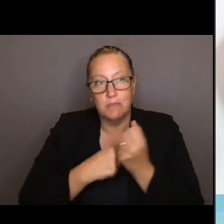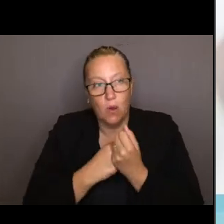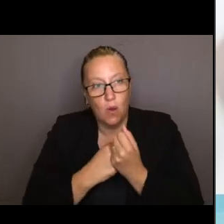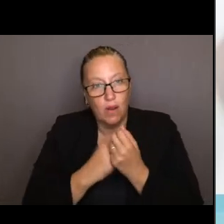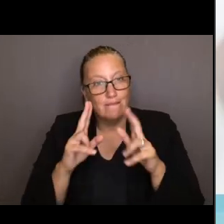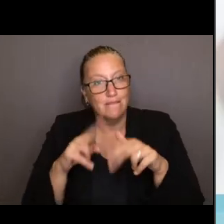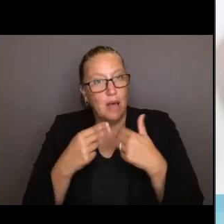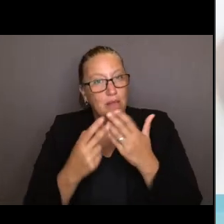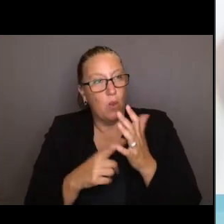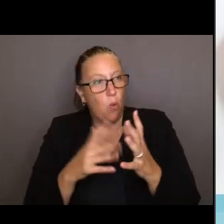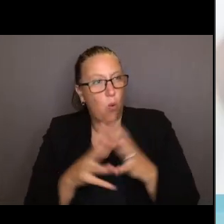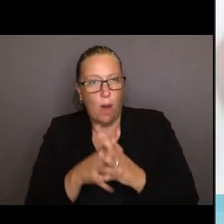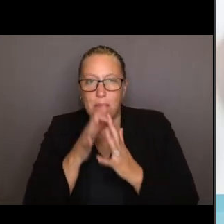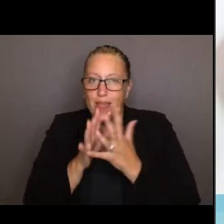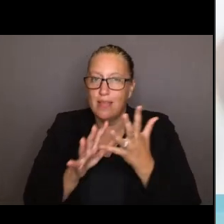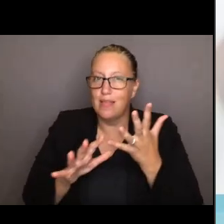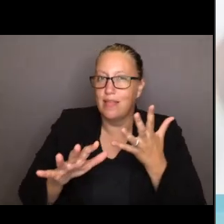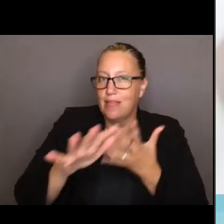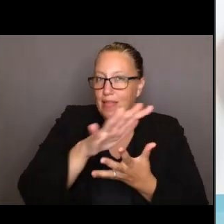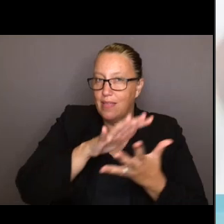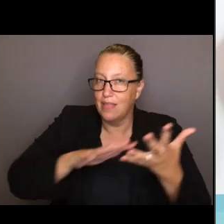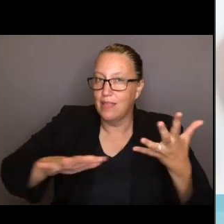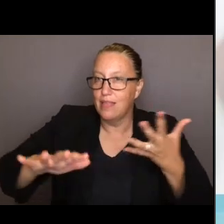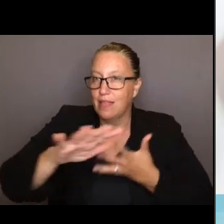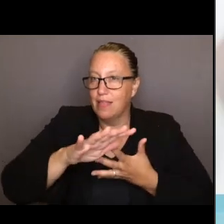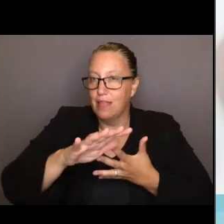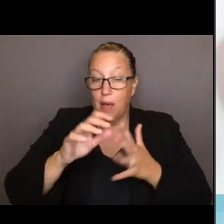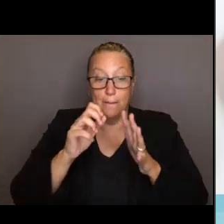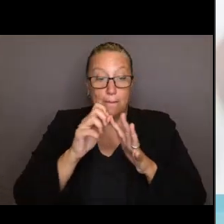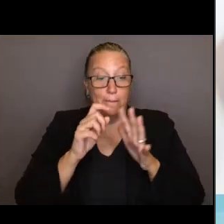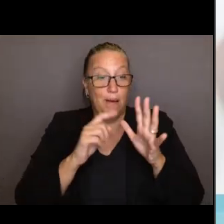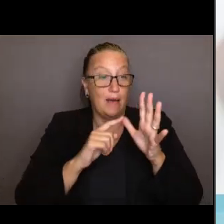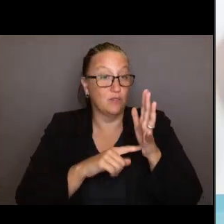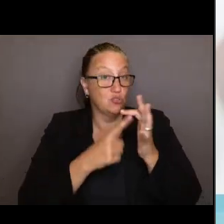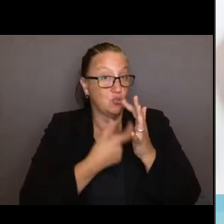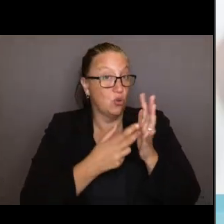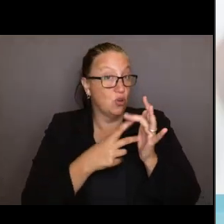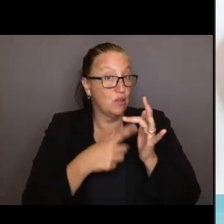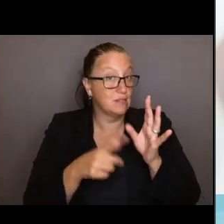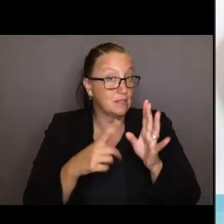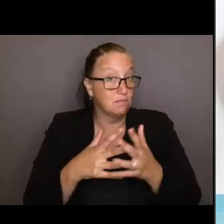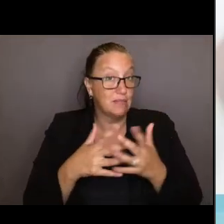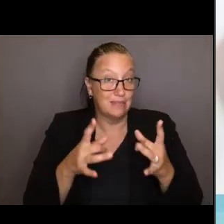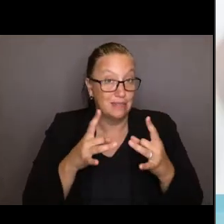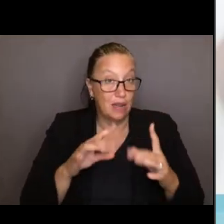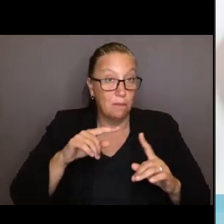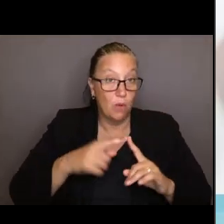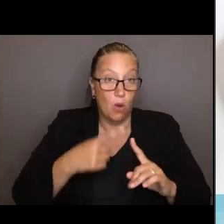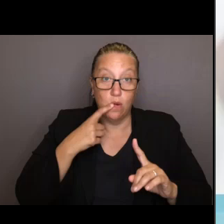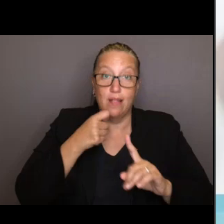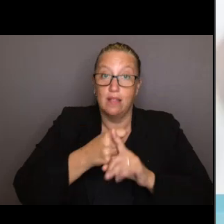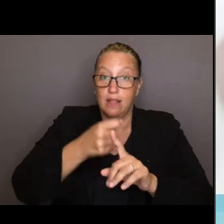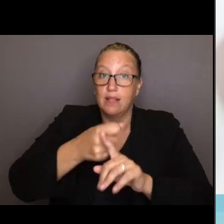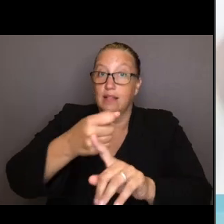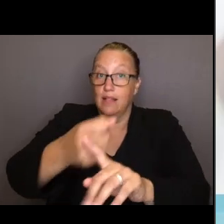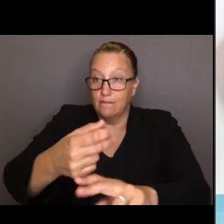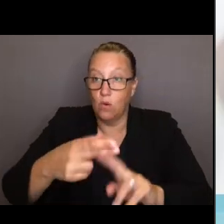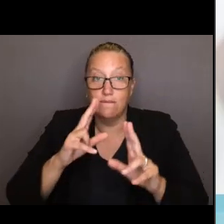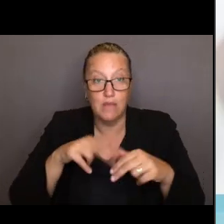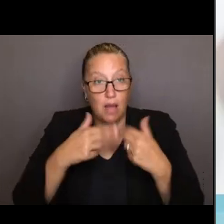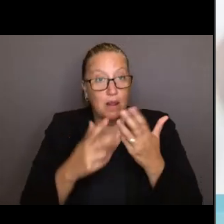collide. So, obviously paternity is a starting point, which will have a flow-on effect in relation to family law matters.